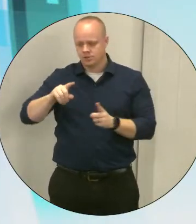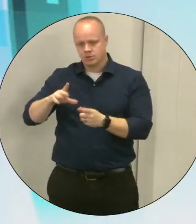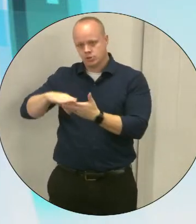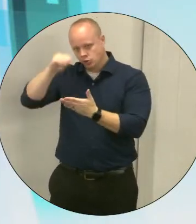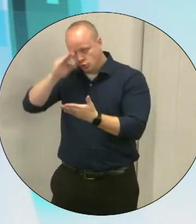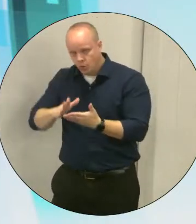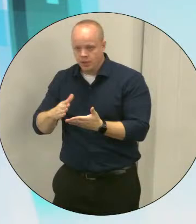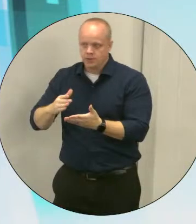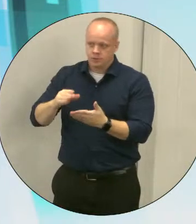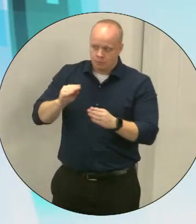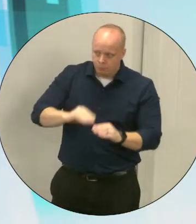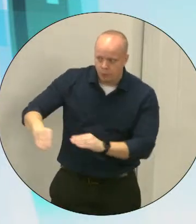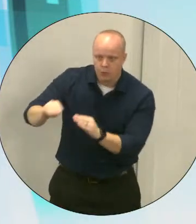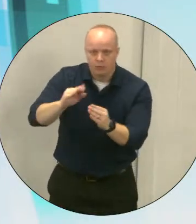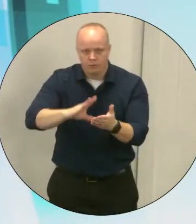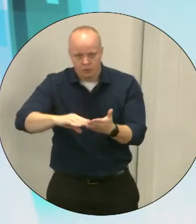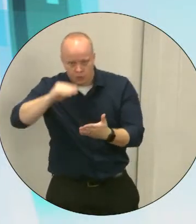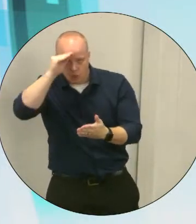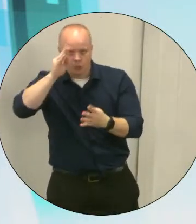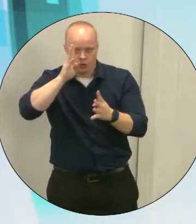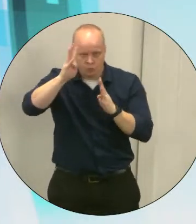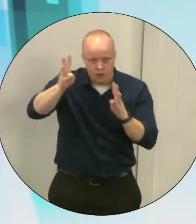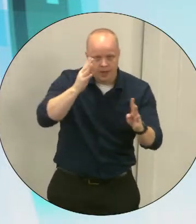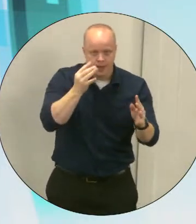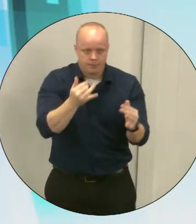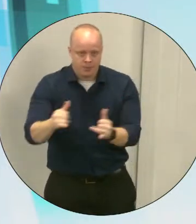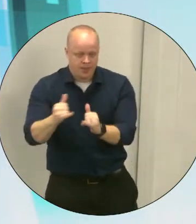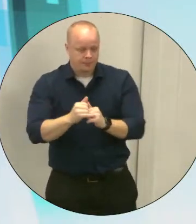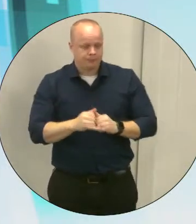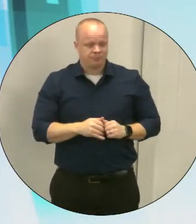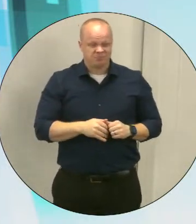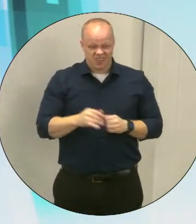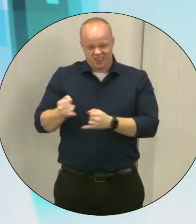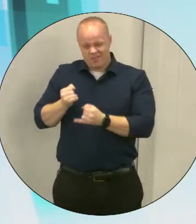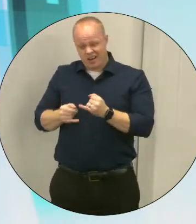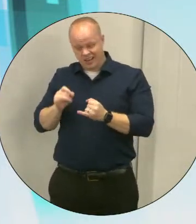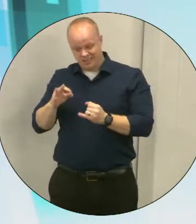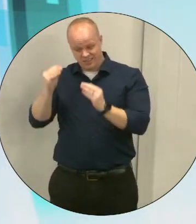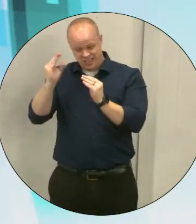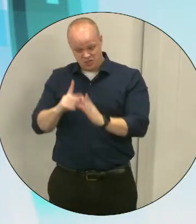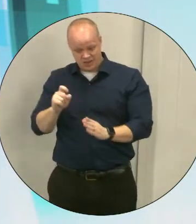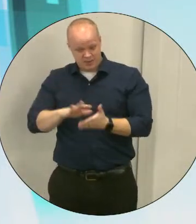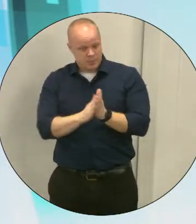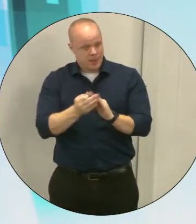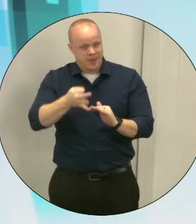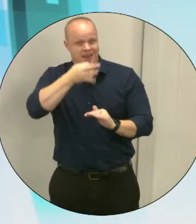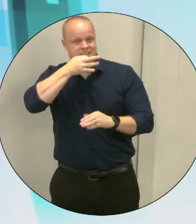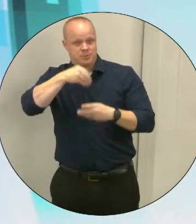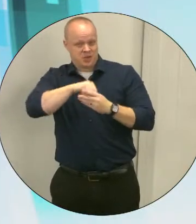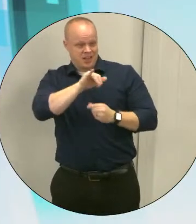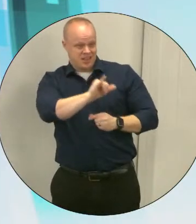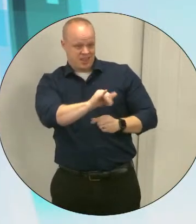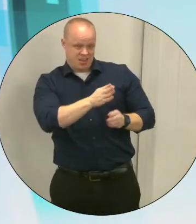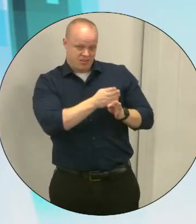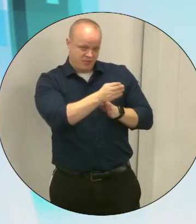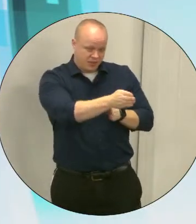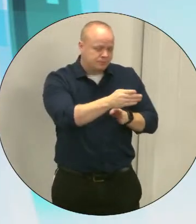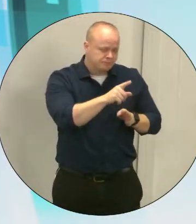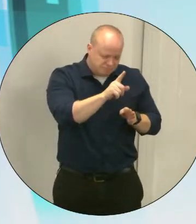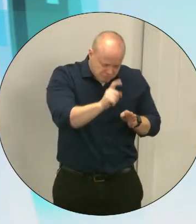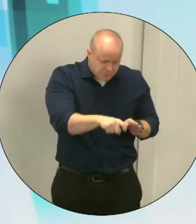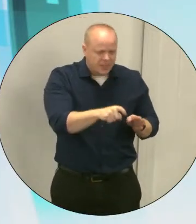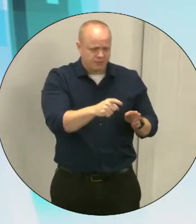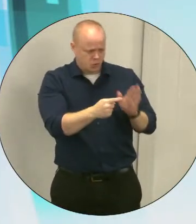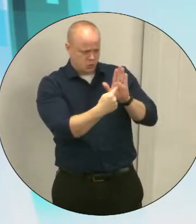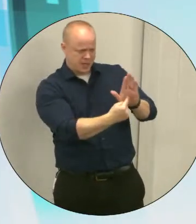create. Finally, if a teacher is supposed to be an expert in their field, then they need to be able to demonstrate that. Our curriculum is designed